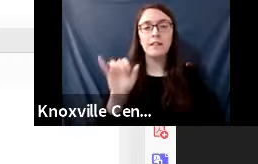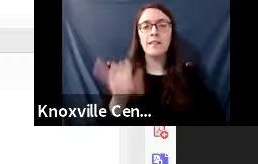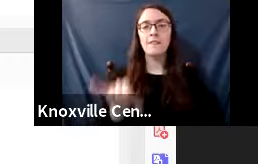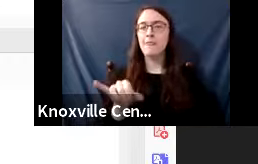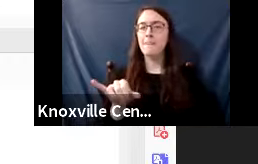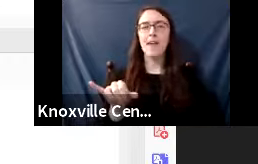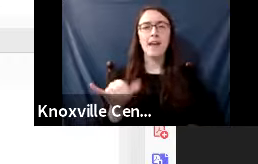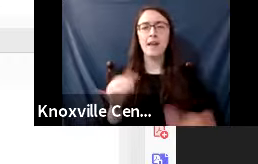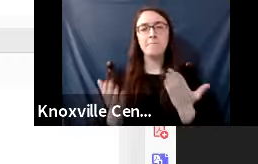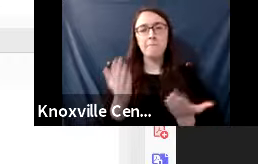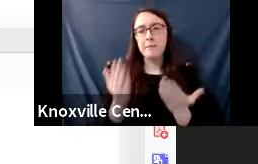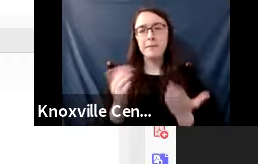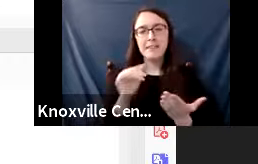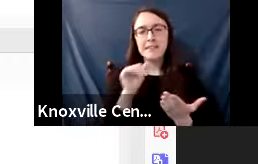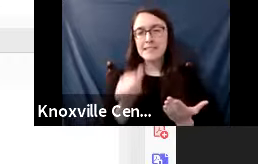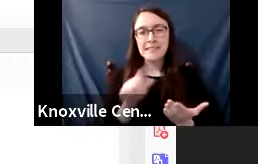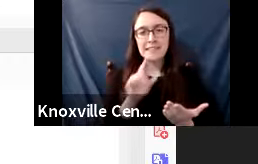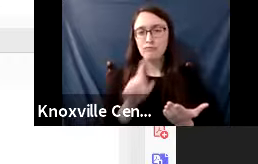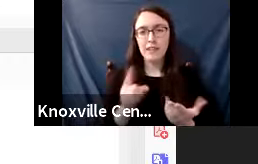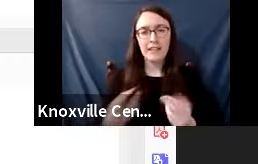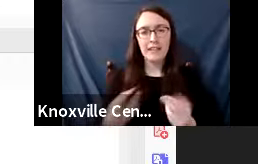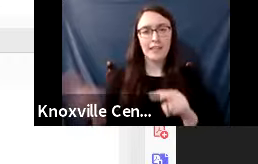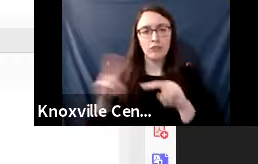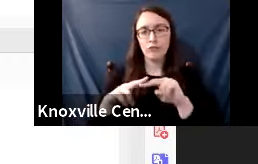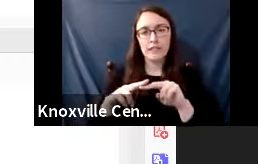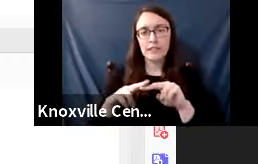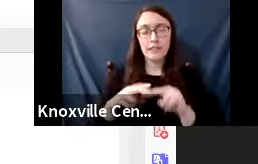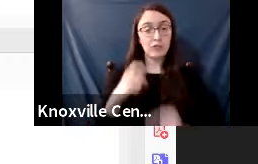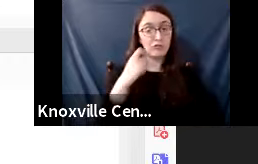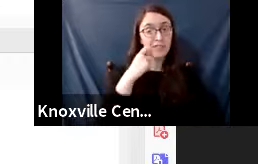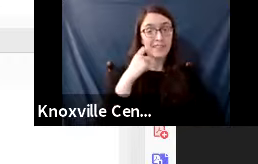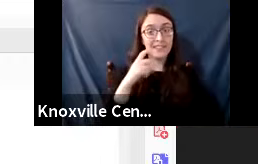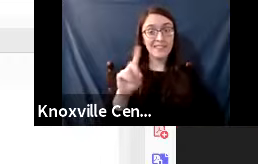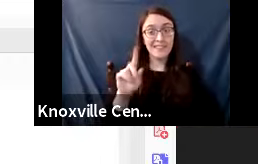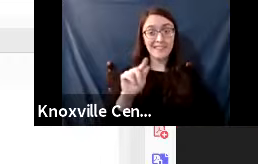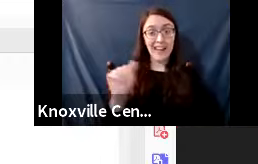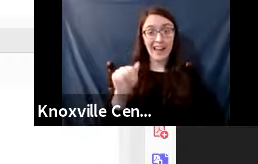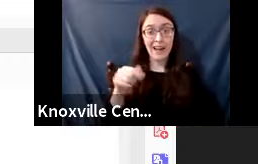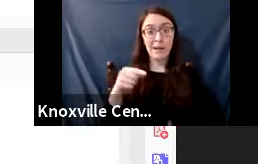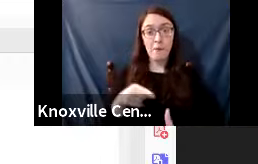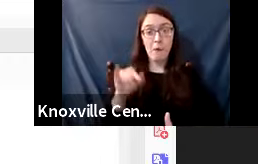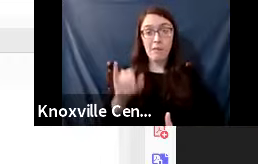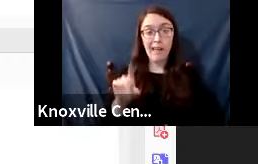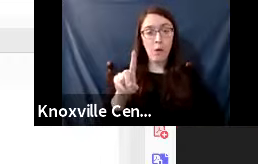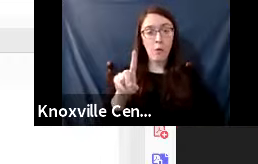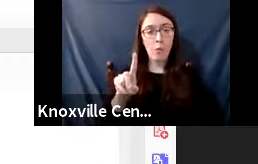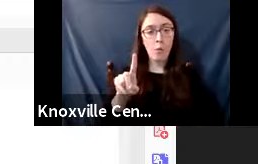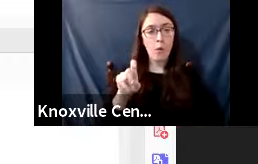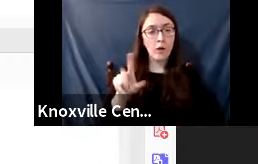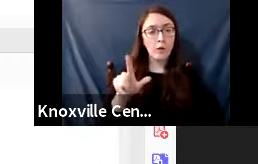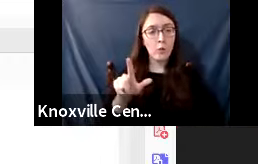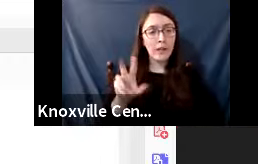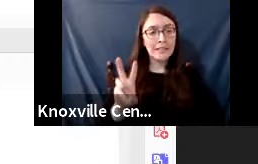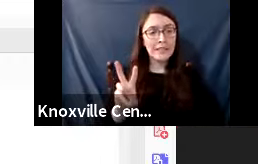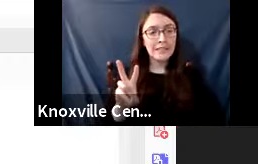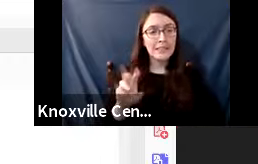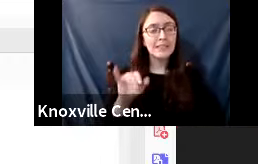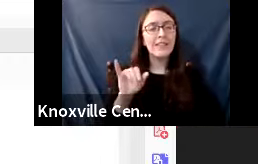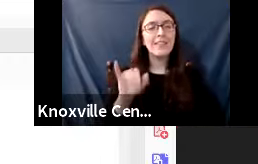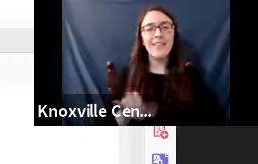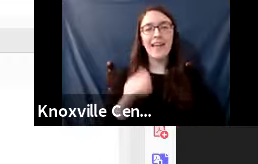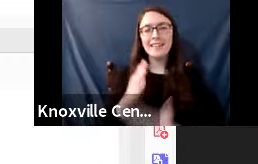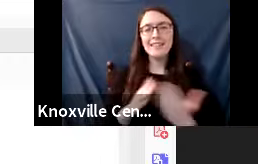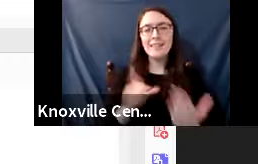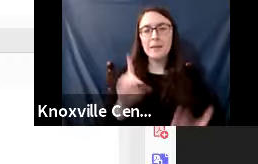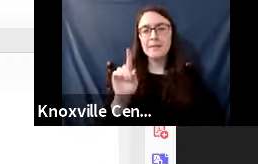probably didn't really increase. That most recent data point, that 126, that there was some data that had to catch